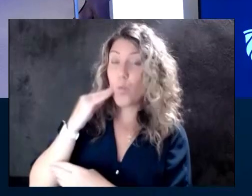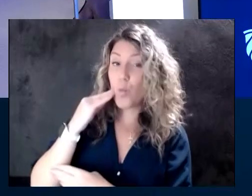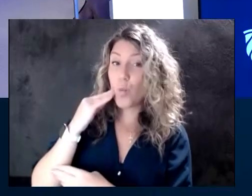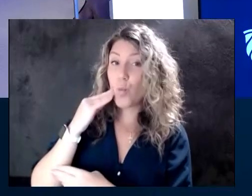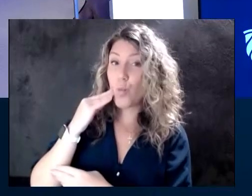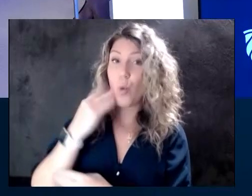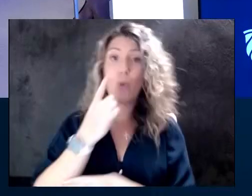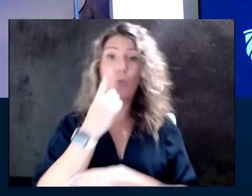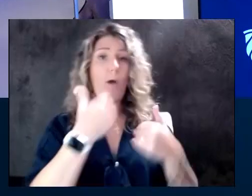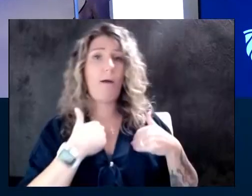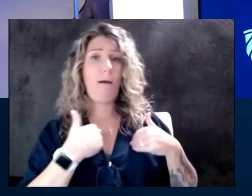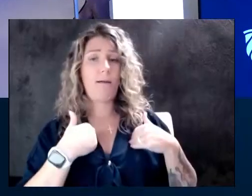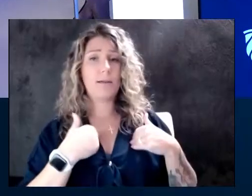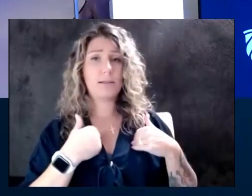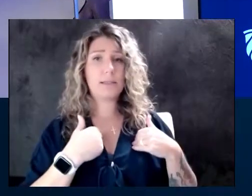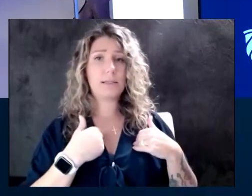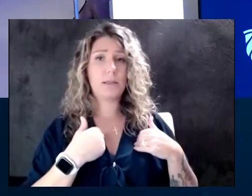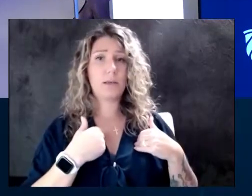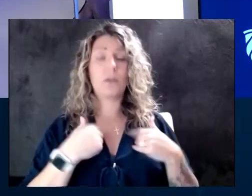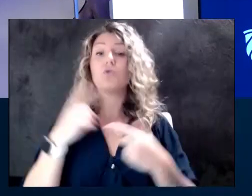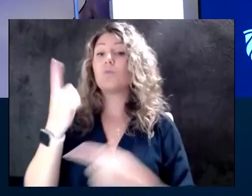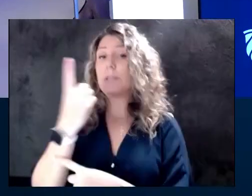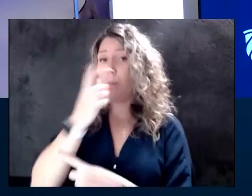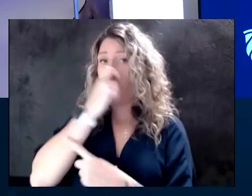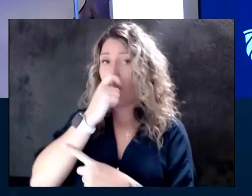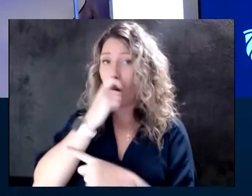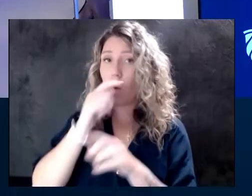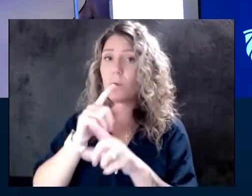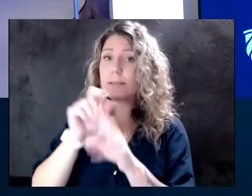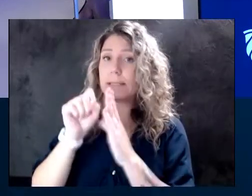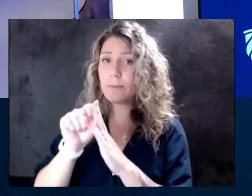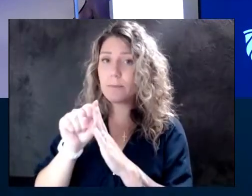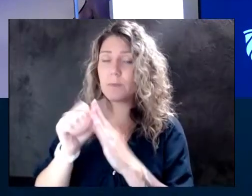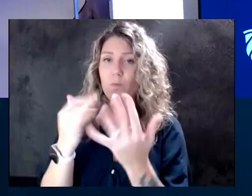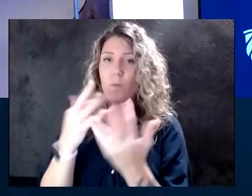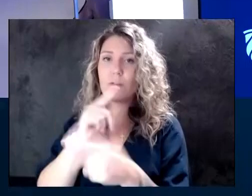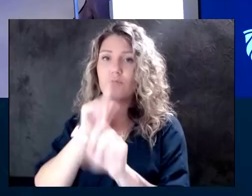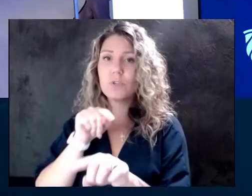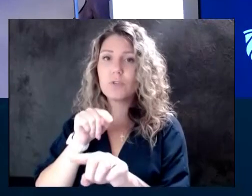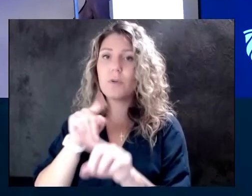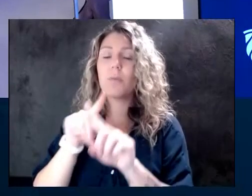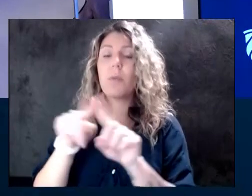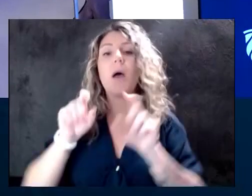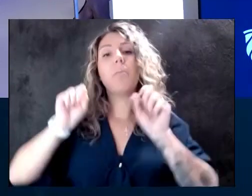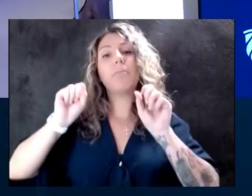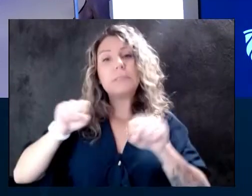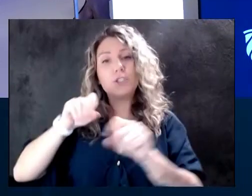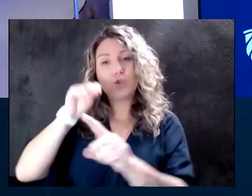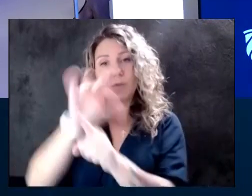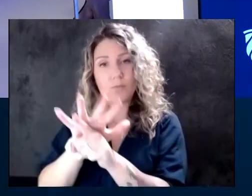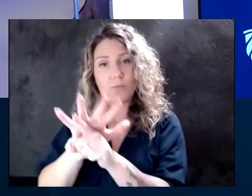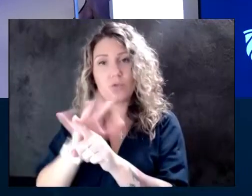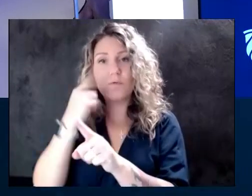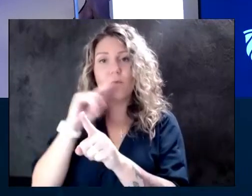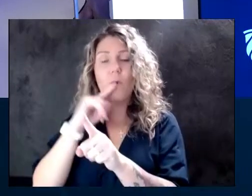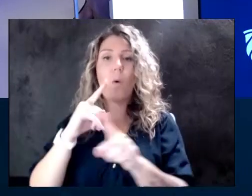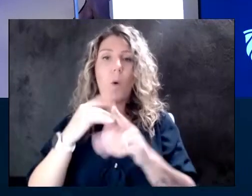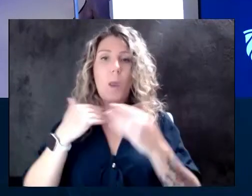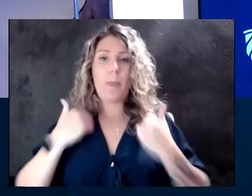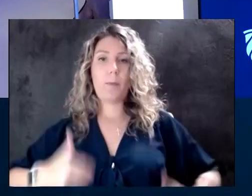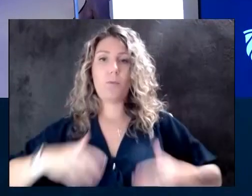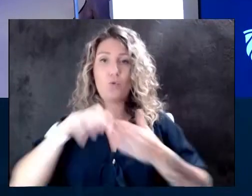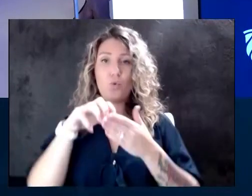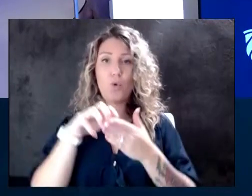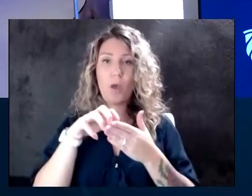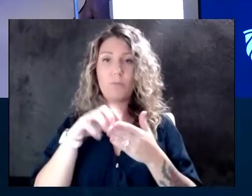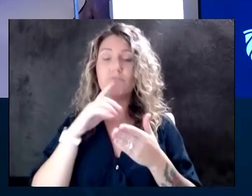Someone in the home has cold symptoms, is waiting for results. Mm-hmm. But So potential exposure. Yeah, potential exposure for an immunocompromised person who was going to get a